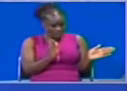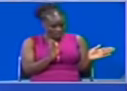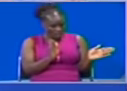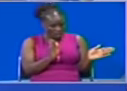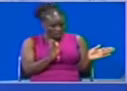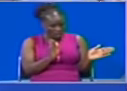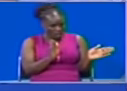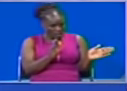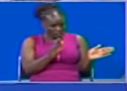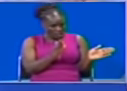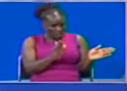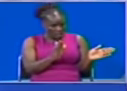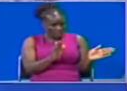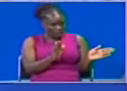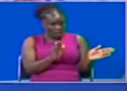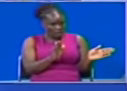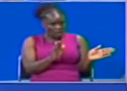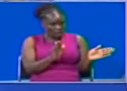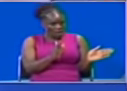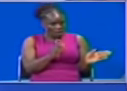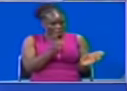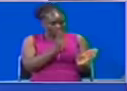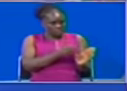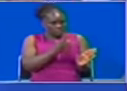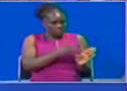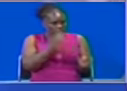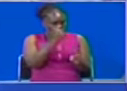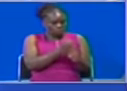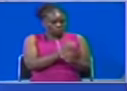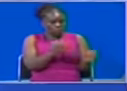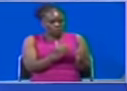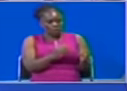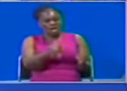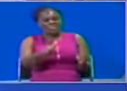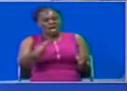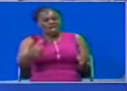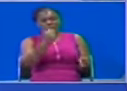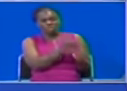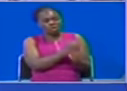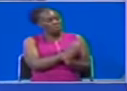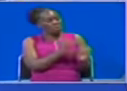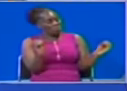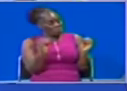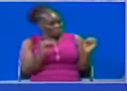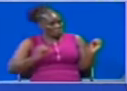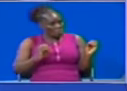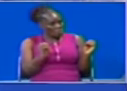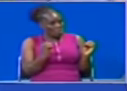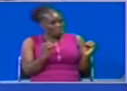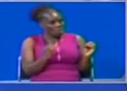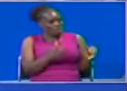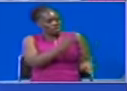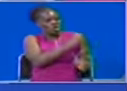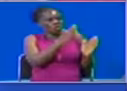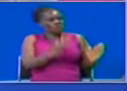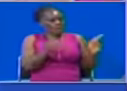have not also been taking part in lockums. Lockum work is where you do, you know, any other part-time work elsewhere. Mm-hmm. So the doctors